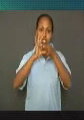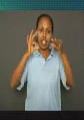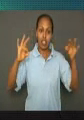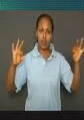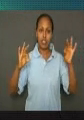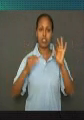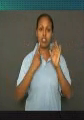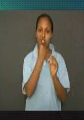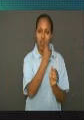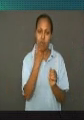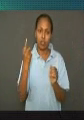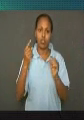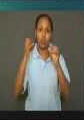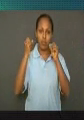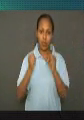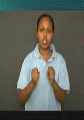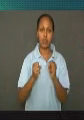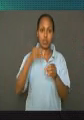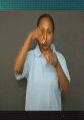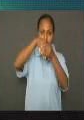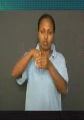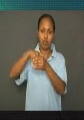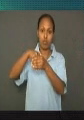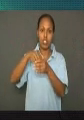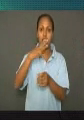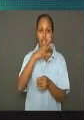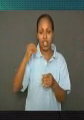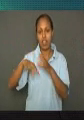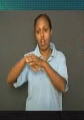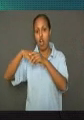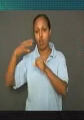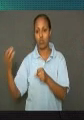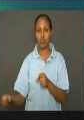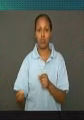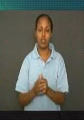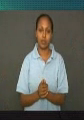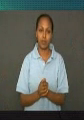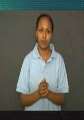for each possible input and output.